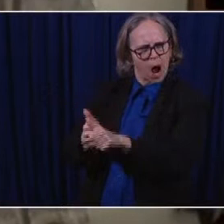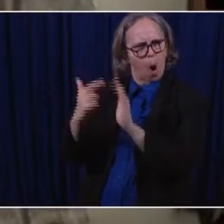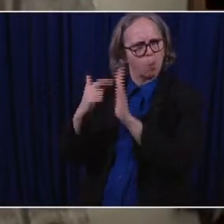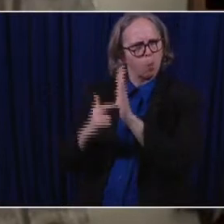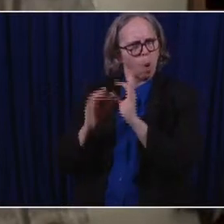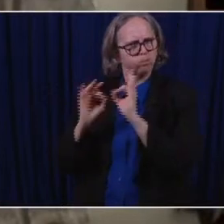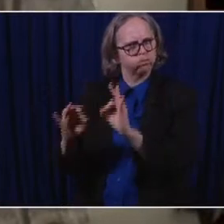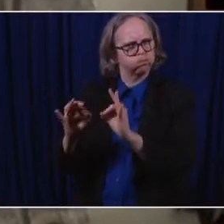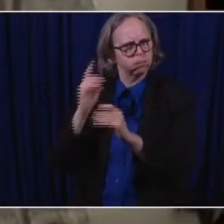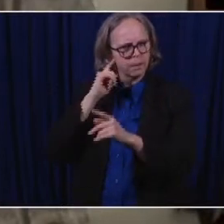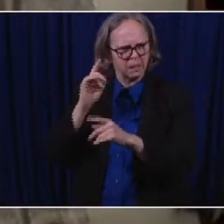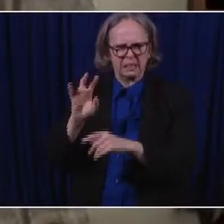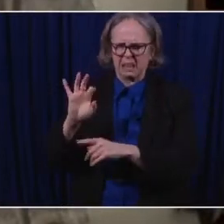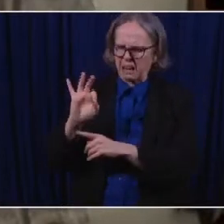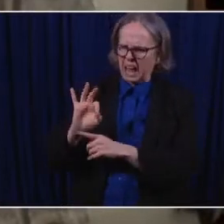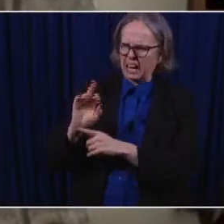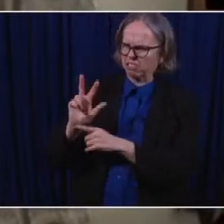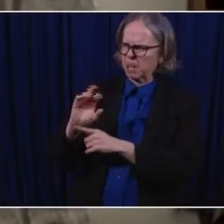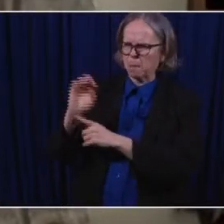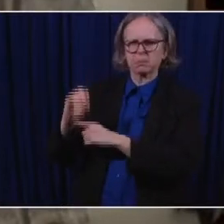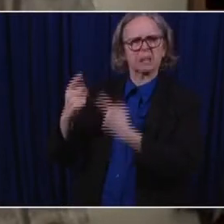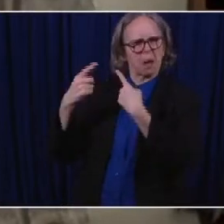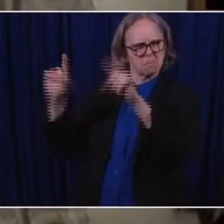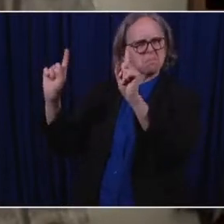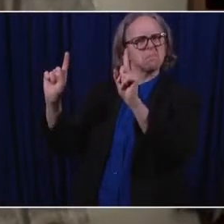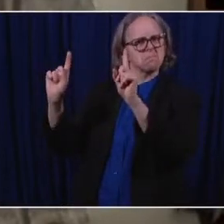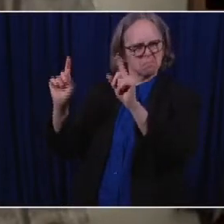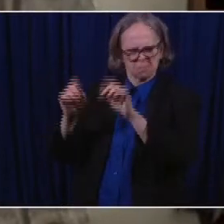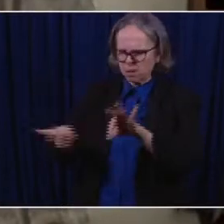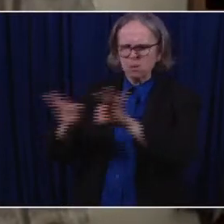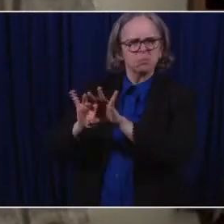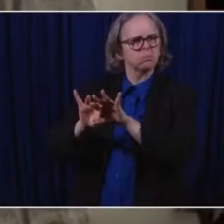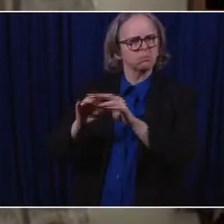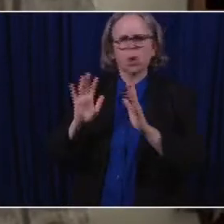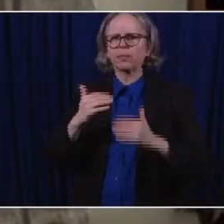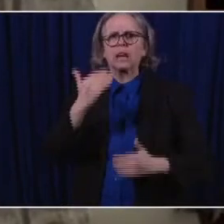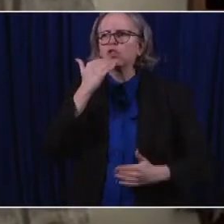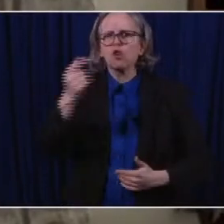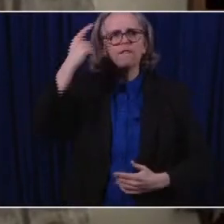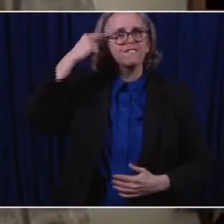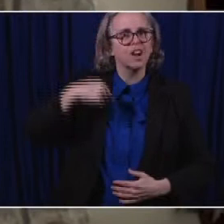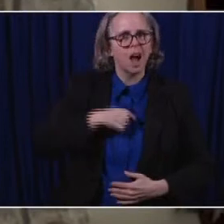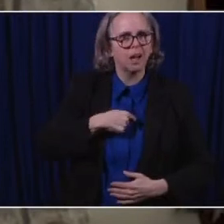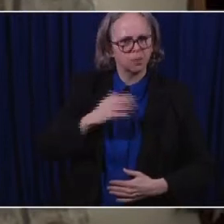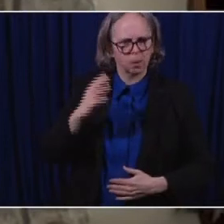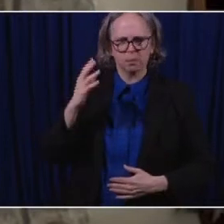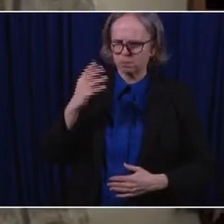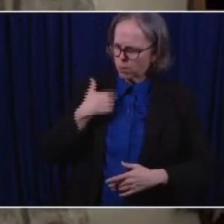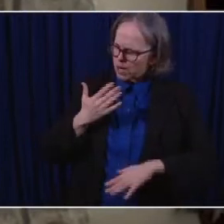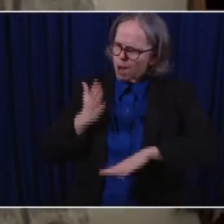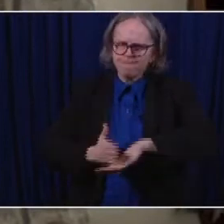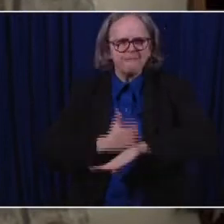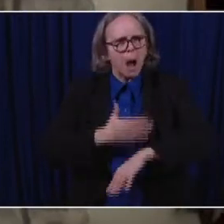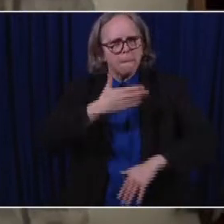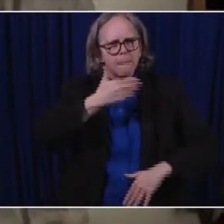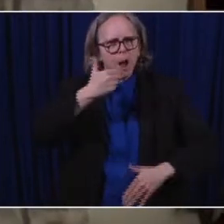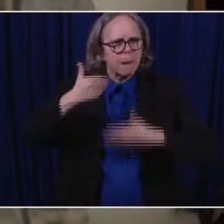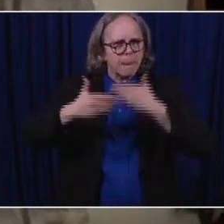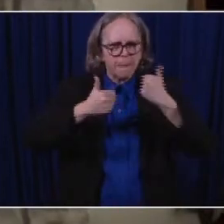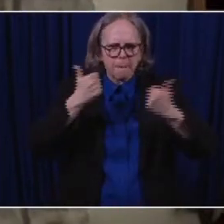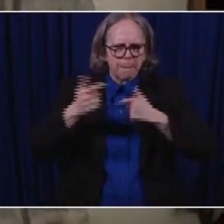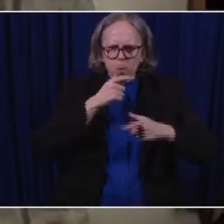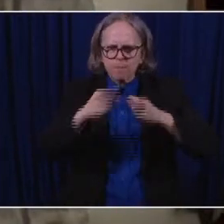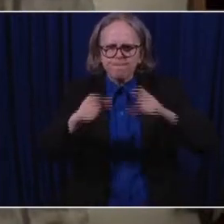that. So, you know, not too bad. We want to edge that up. We want them to get it done faster than in 7 days.